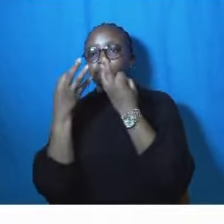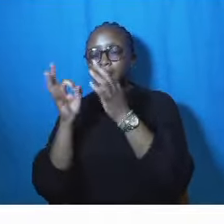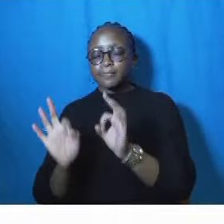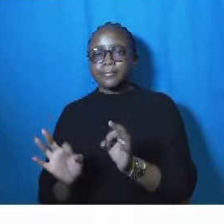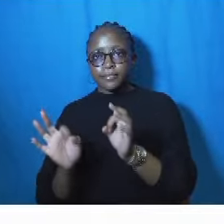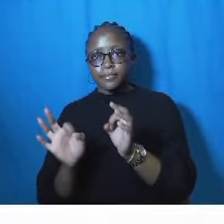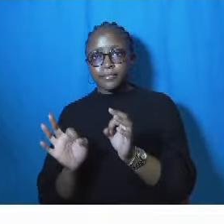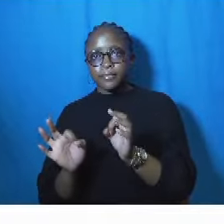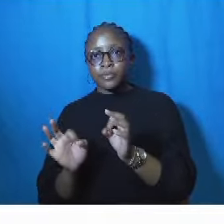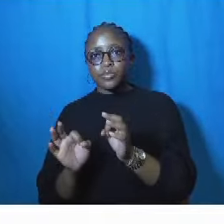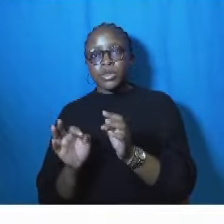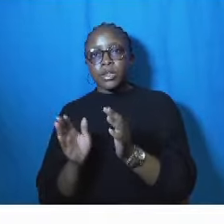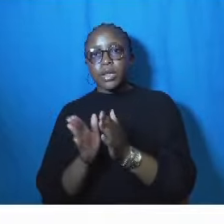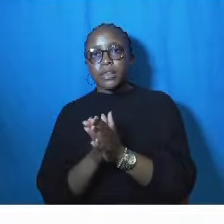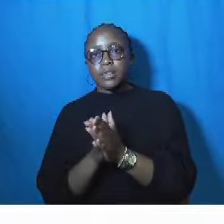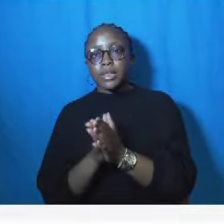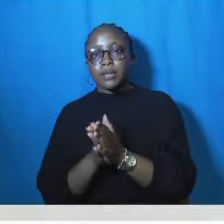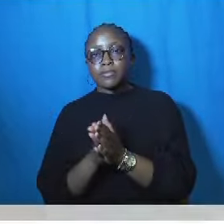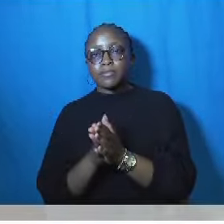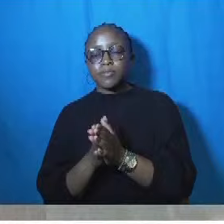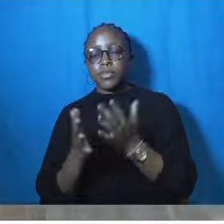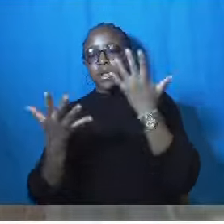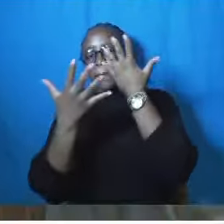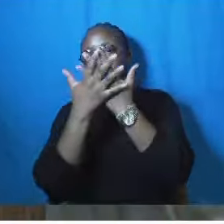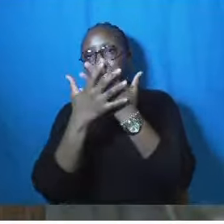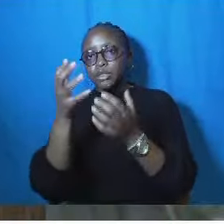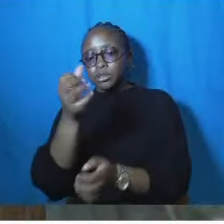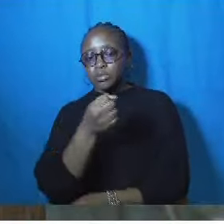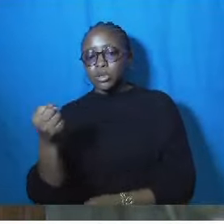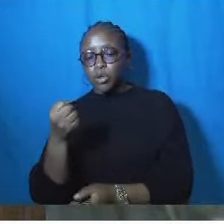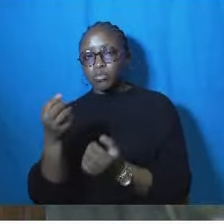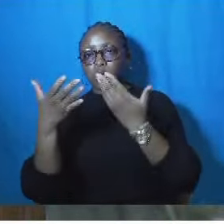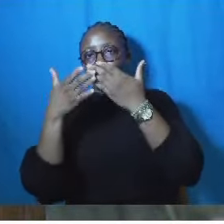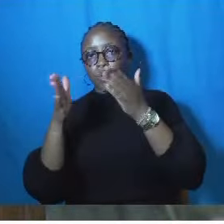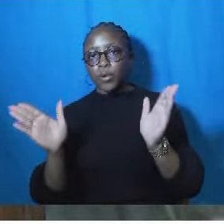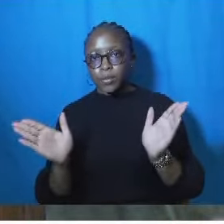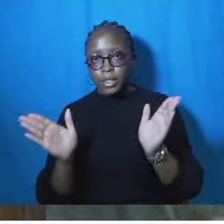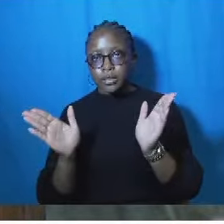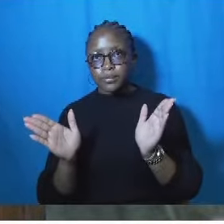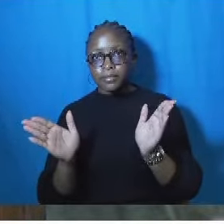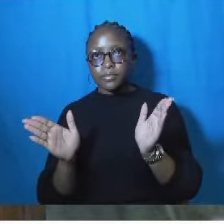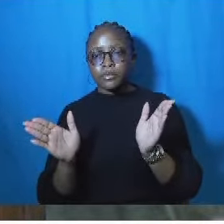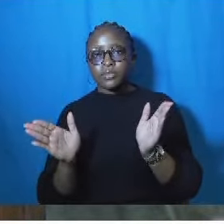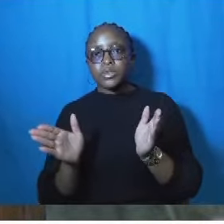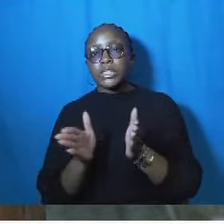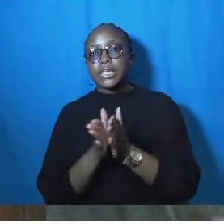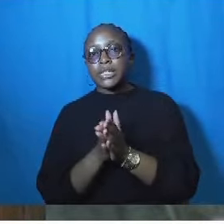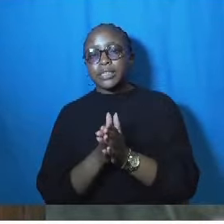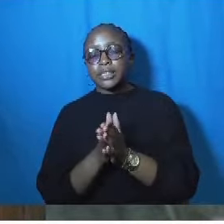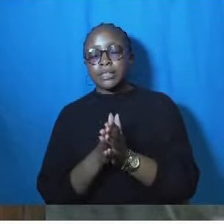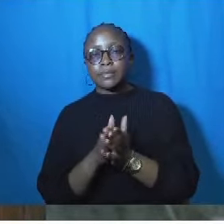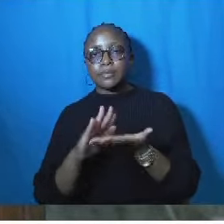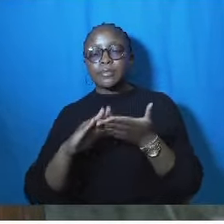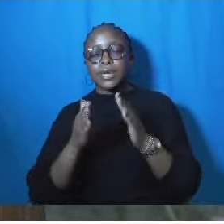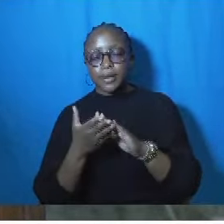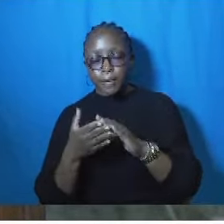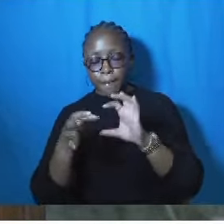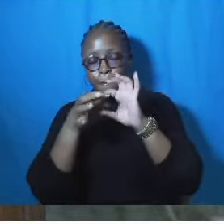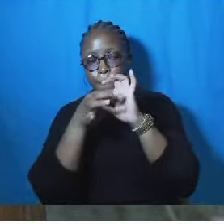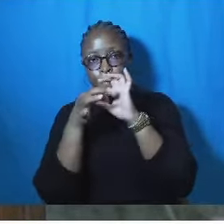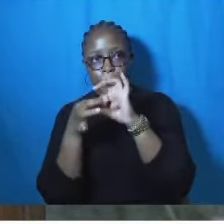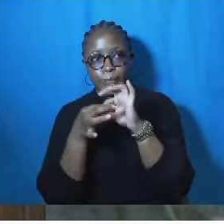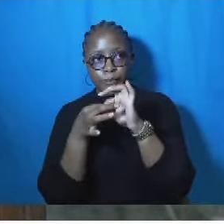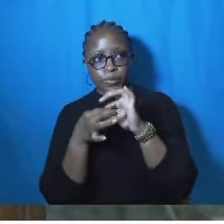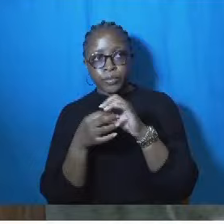power of God attended to that united pair. And